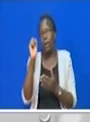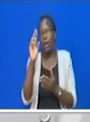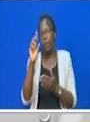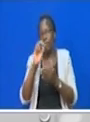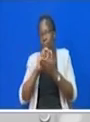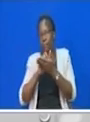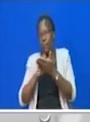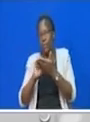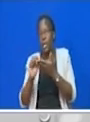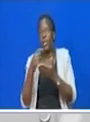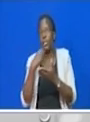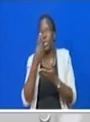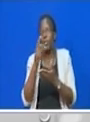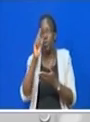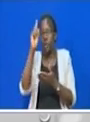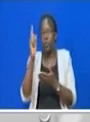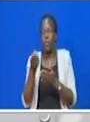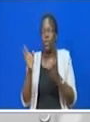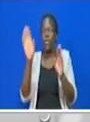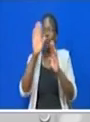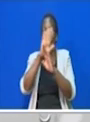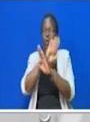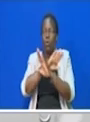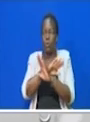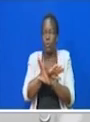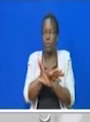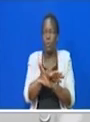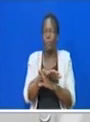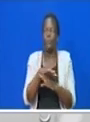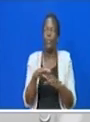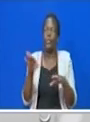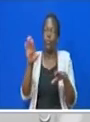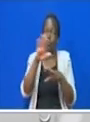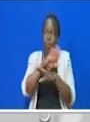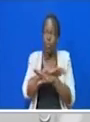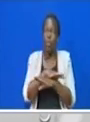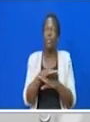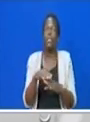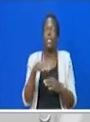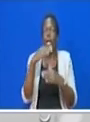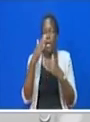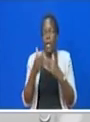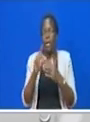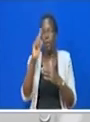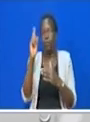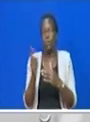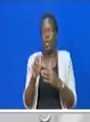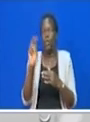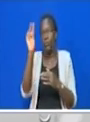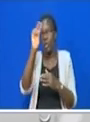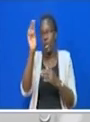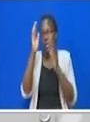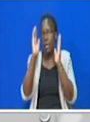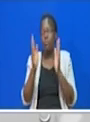It will tell you that the question is closed, or we are talking of closed-ended question. The examiner only